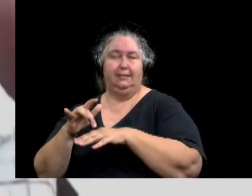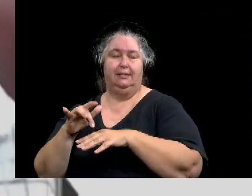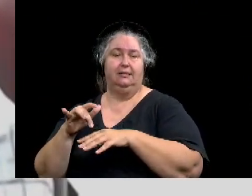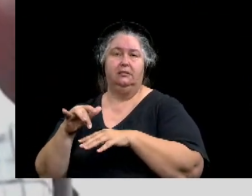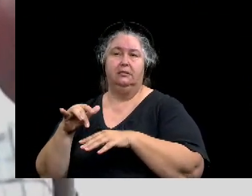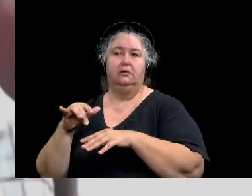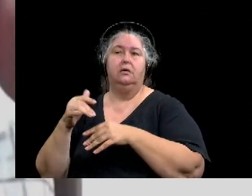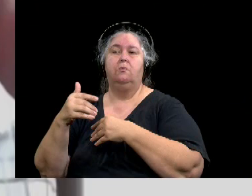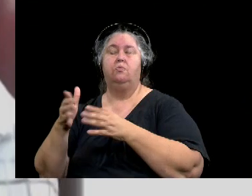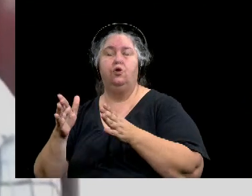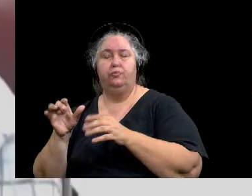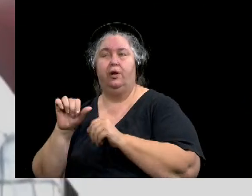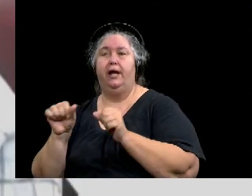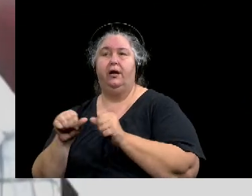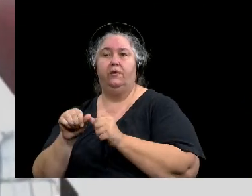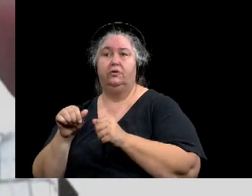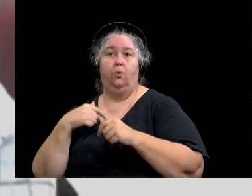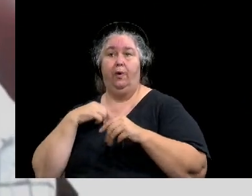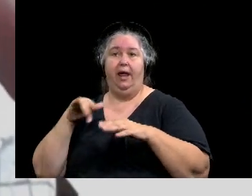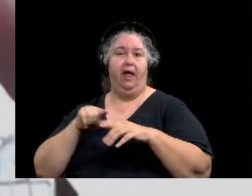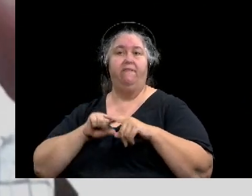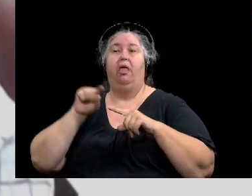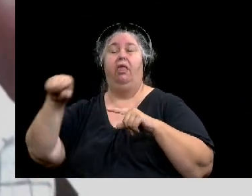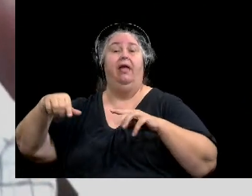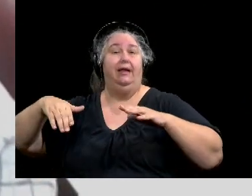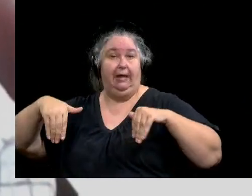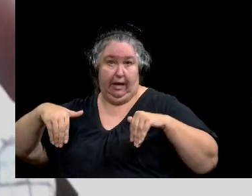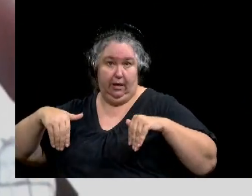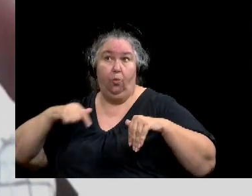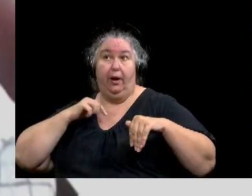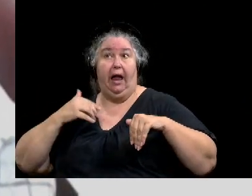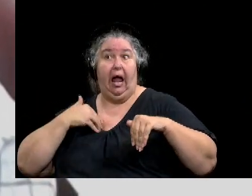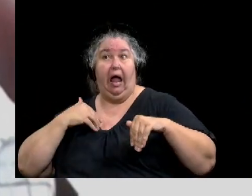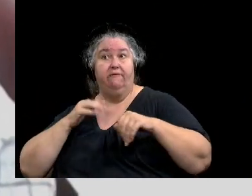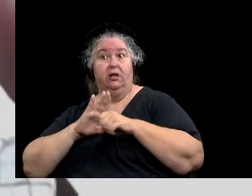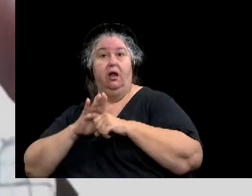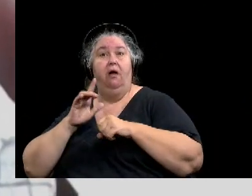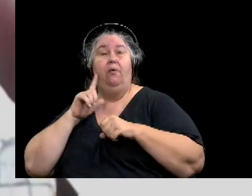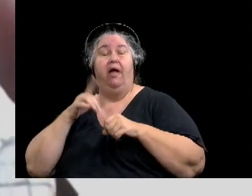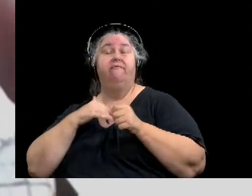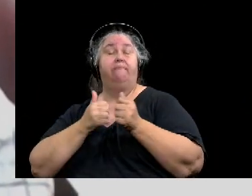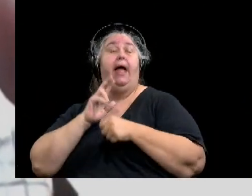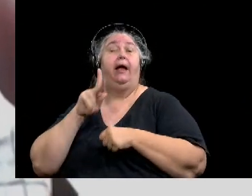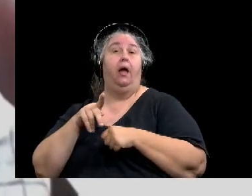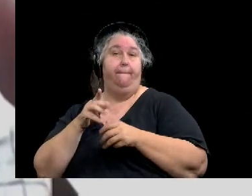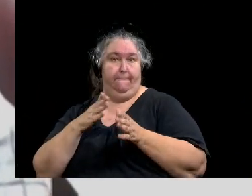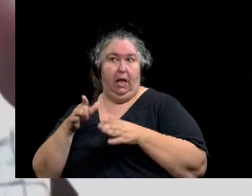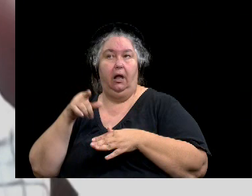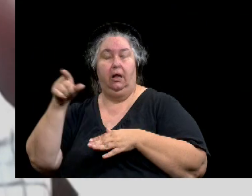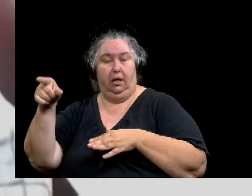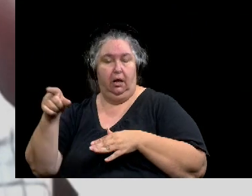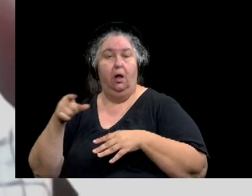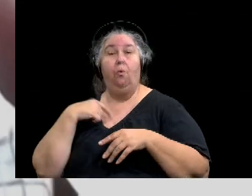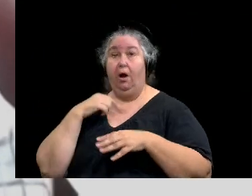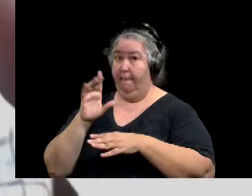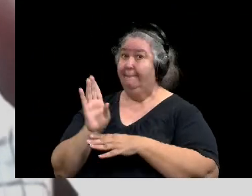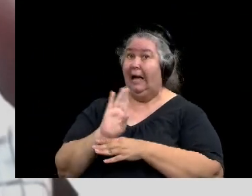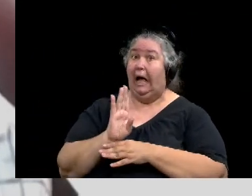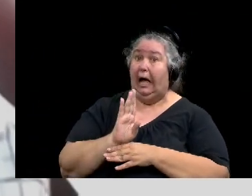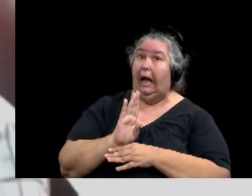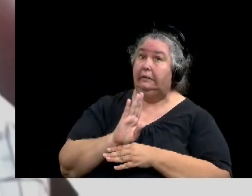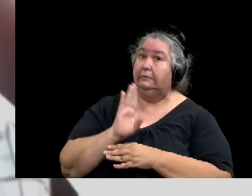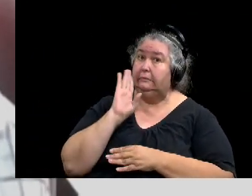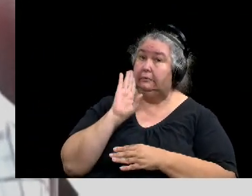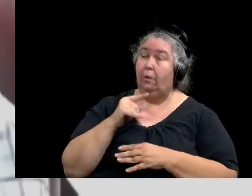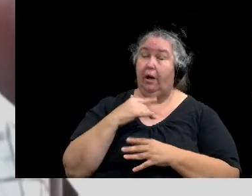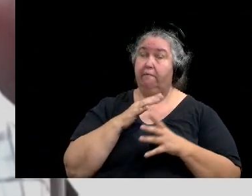rooms or areas that we would normally house a patient. So while we are busy and we have a large